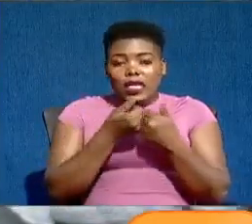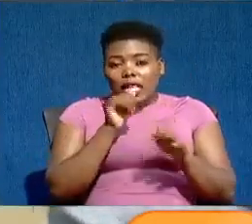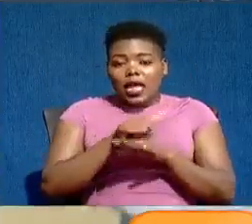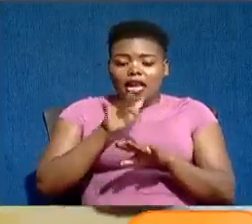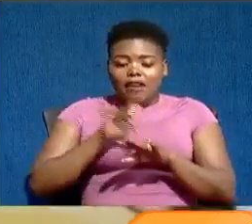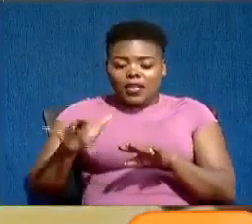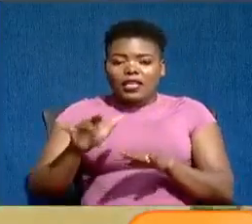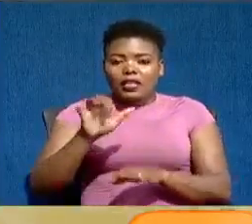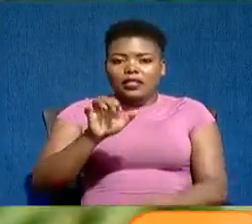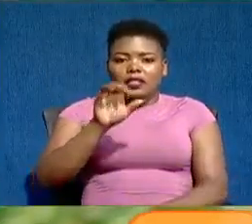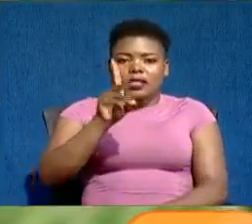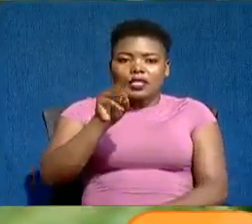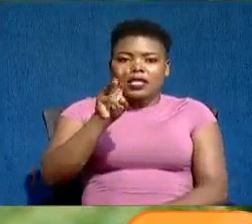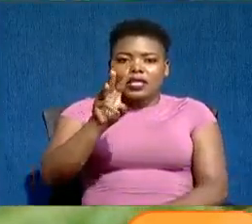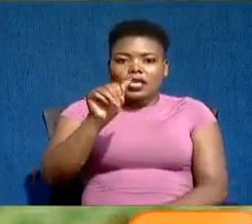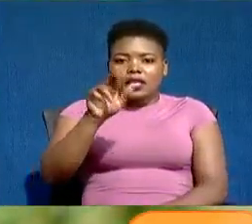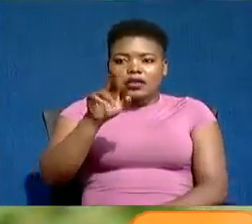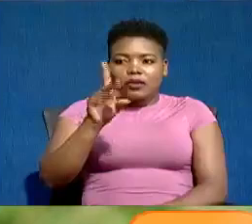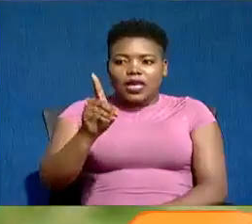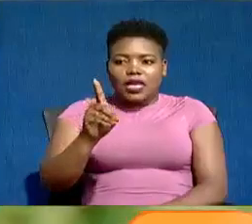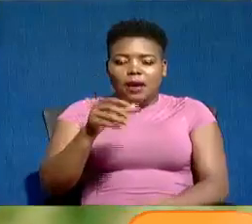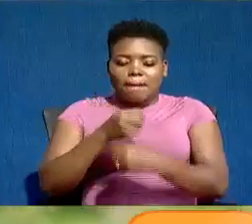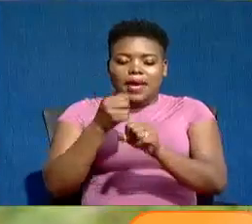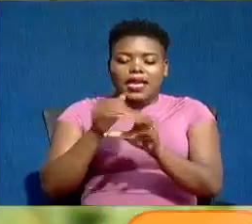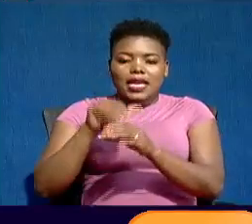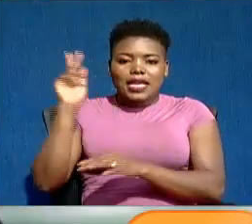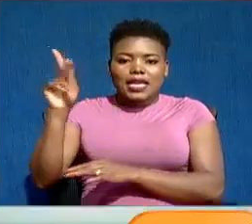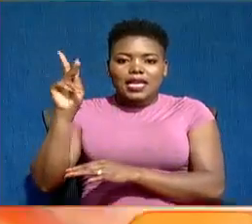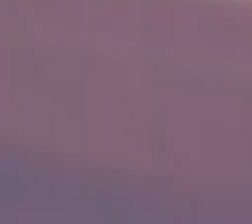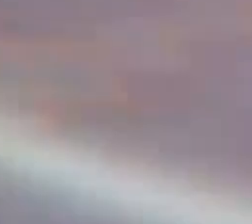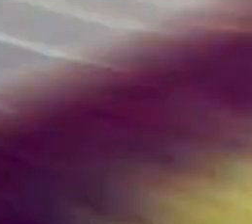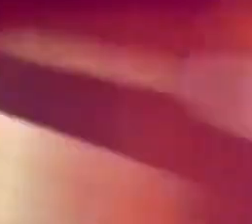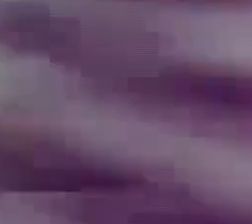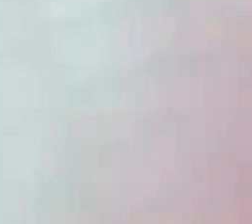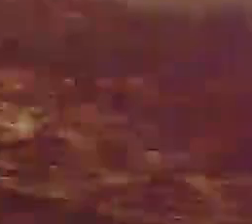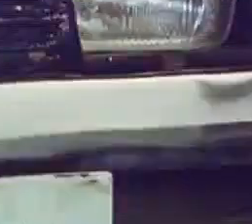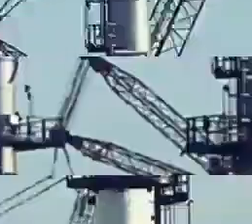Edward Chwea, Made in Kenya, Citizen TV.